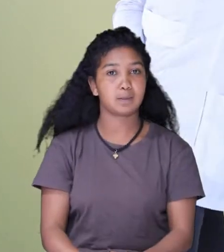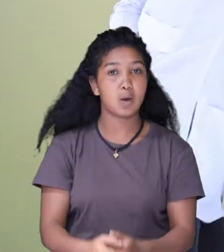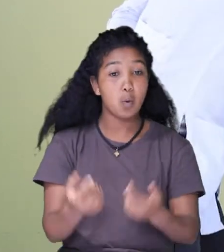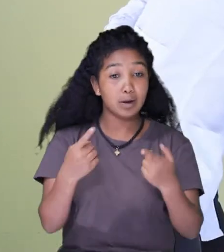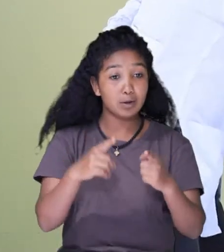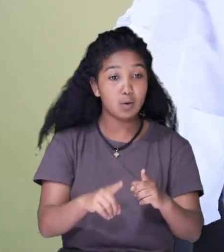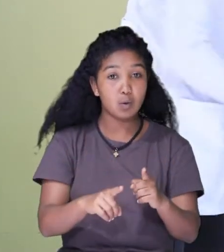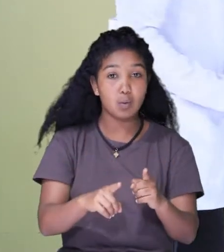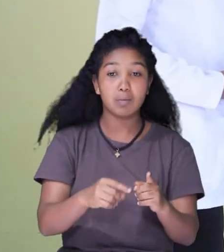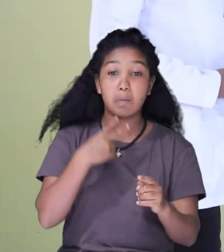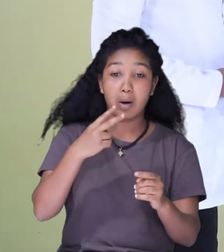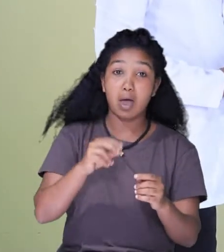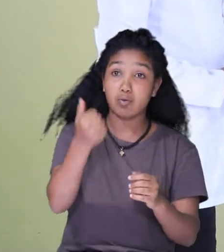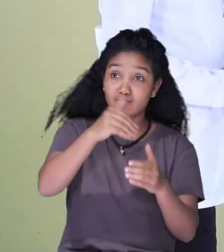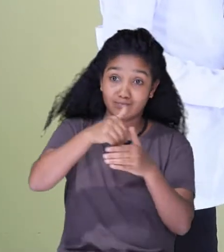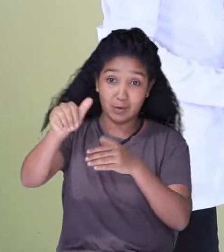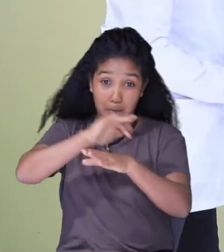When you pump the air